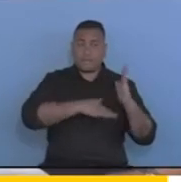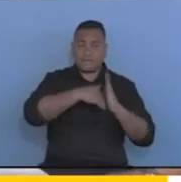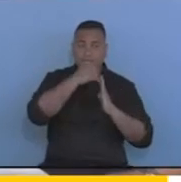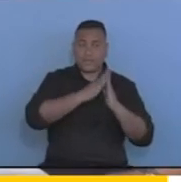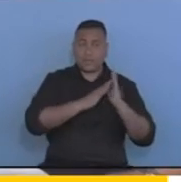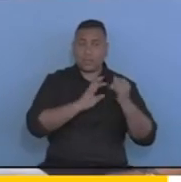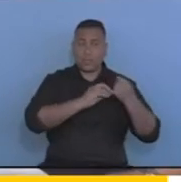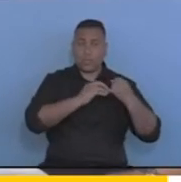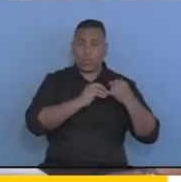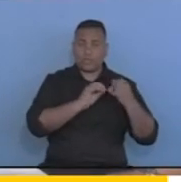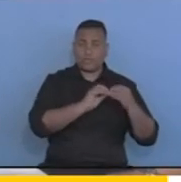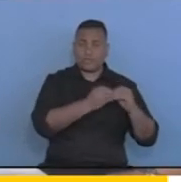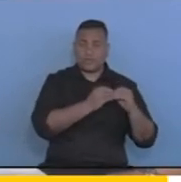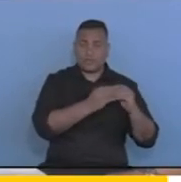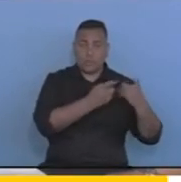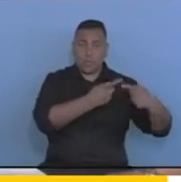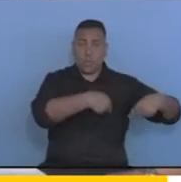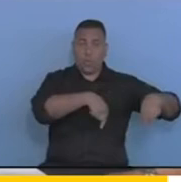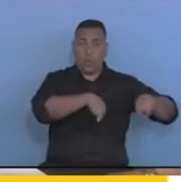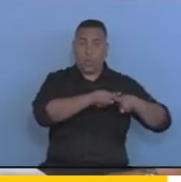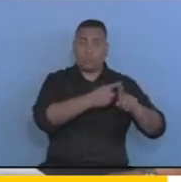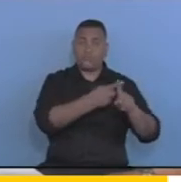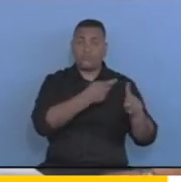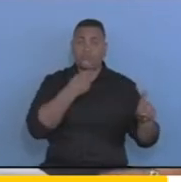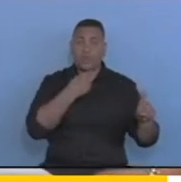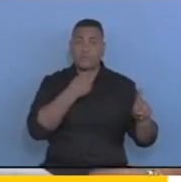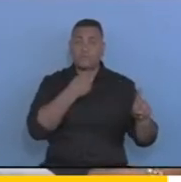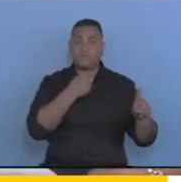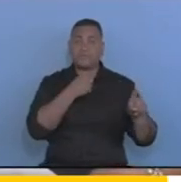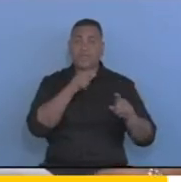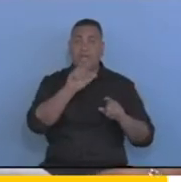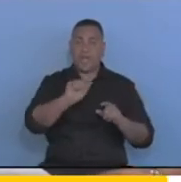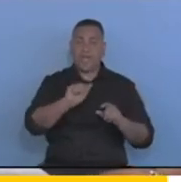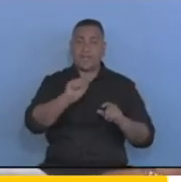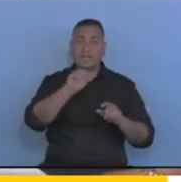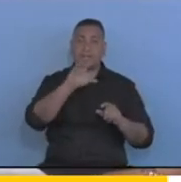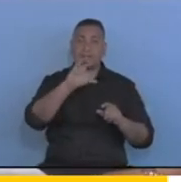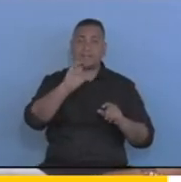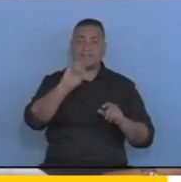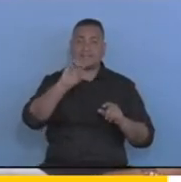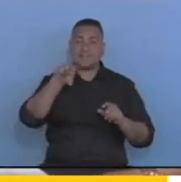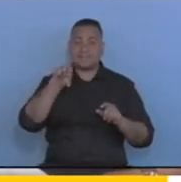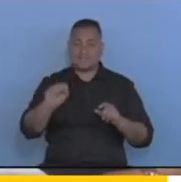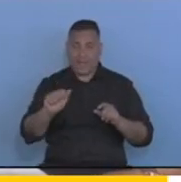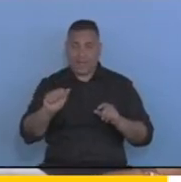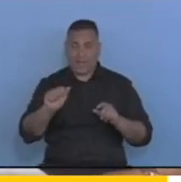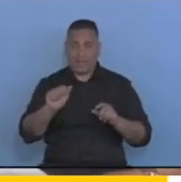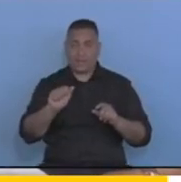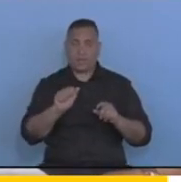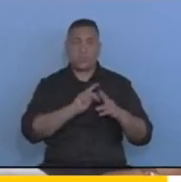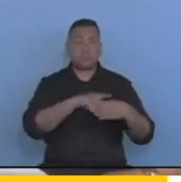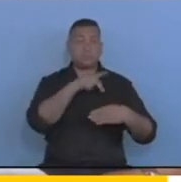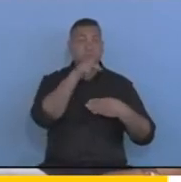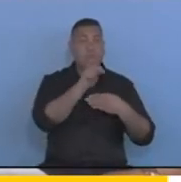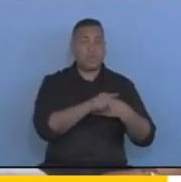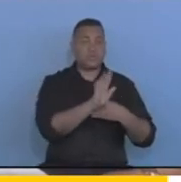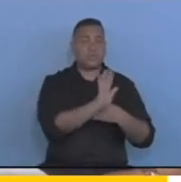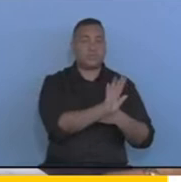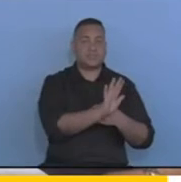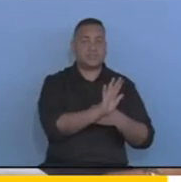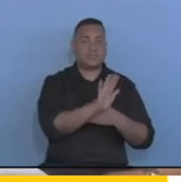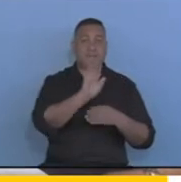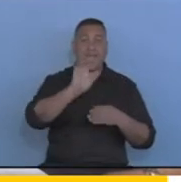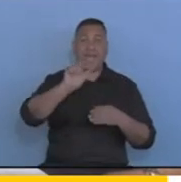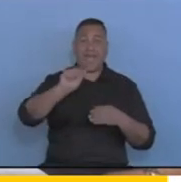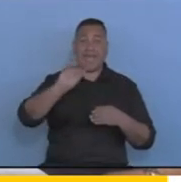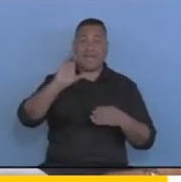They are all from or funded by AXA, the most company in South Africa. That's a project where AXA is